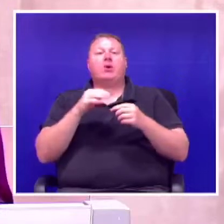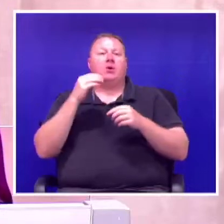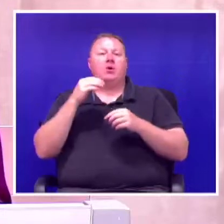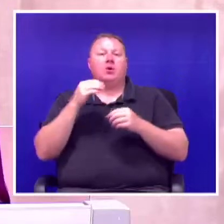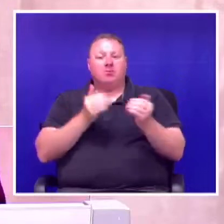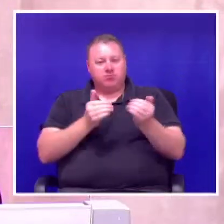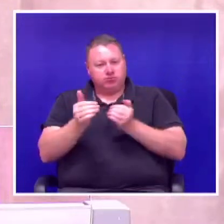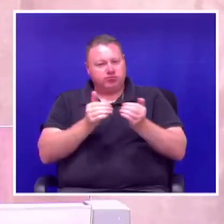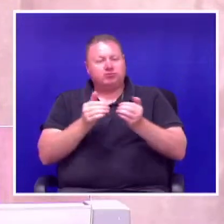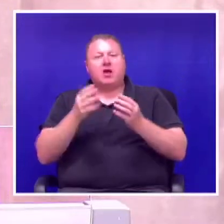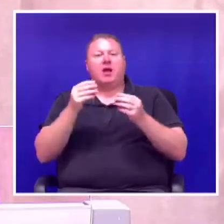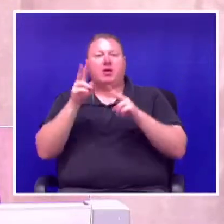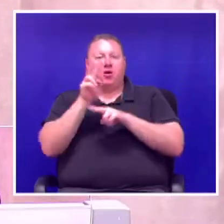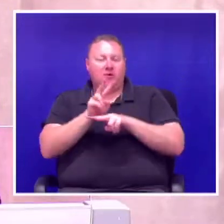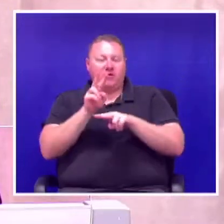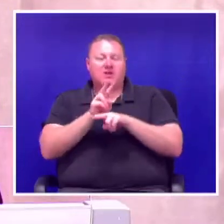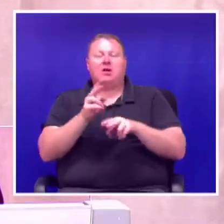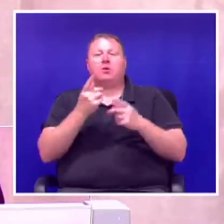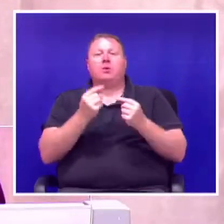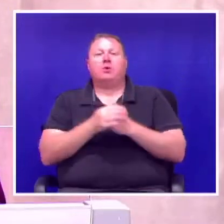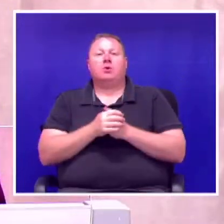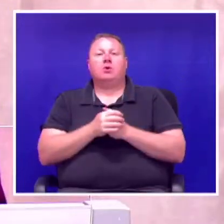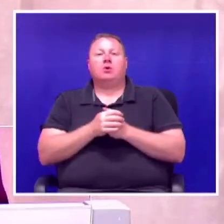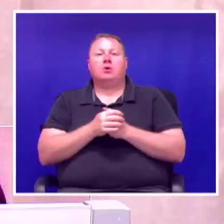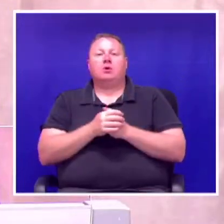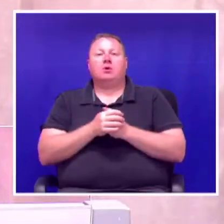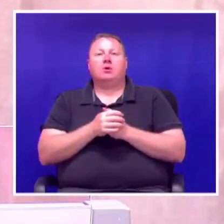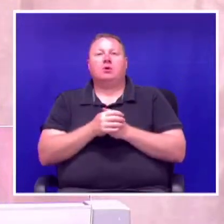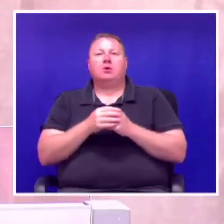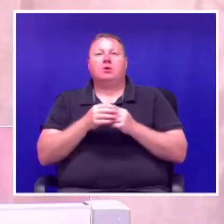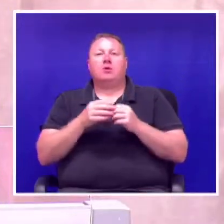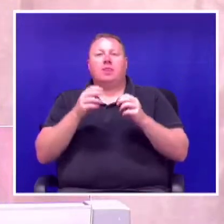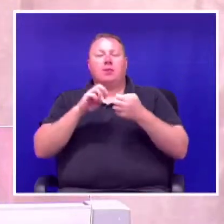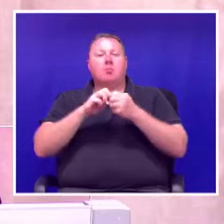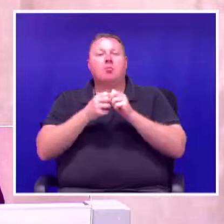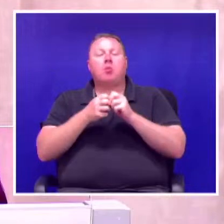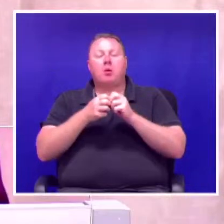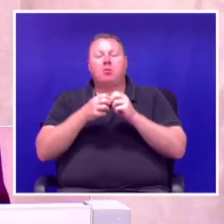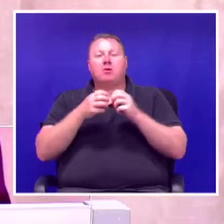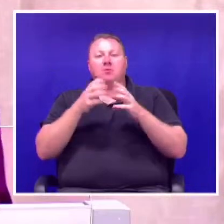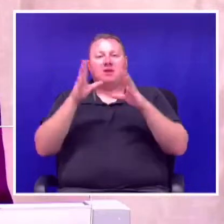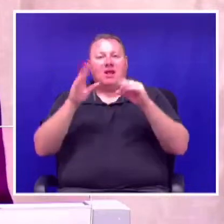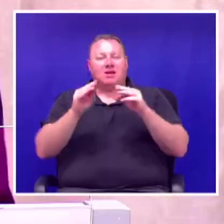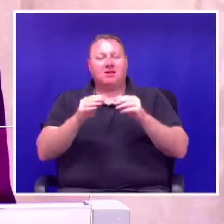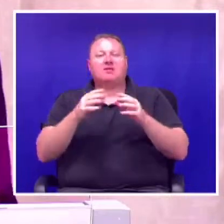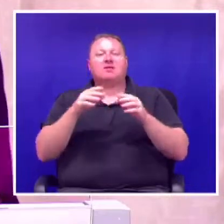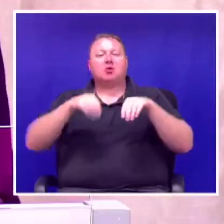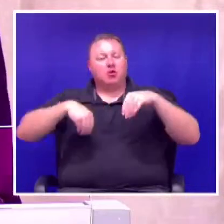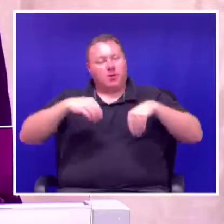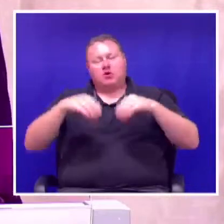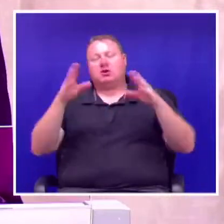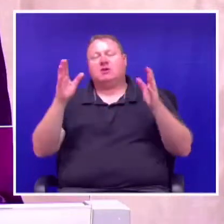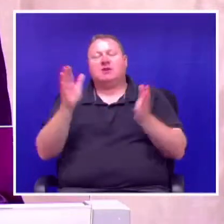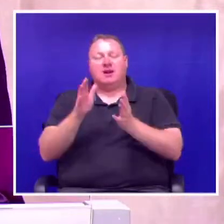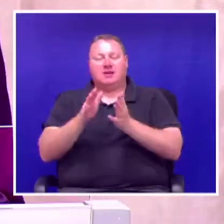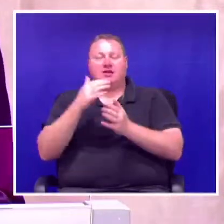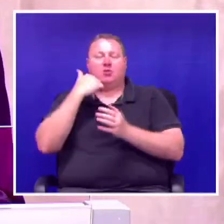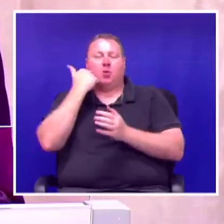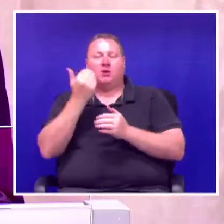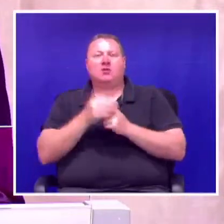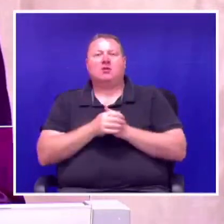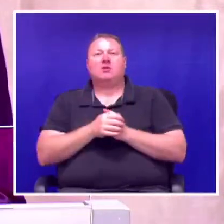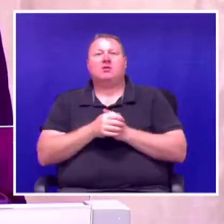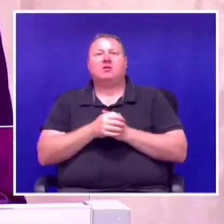while reducing inefficiencies and potential for corruption. In this regard, the National